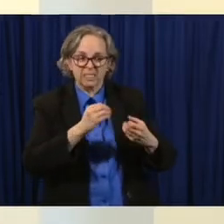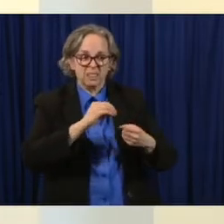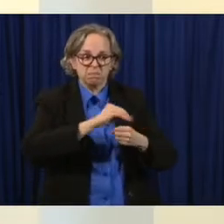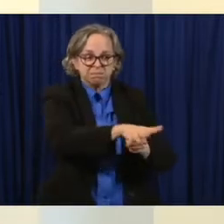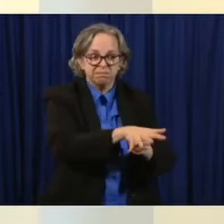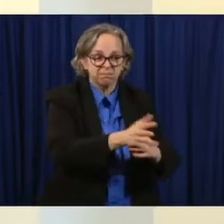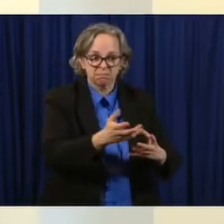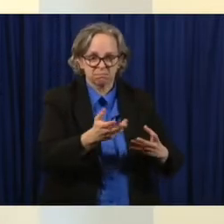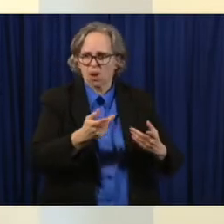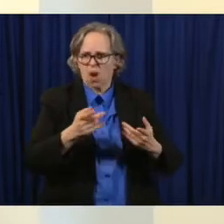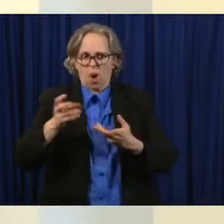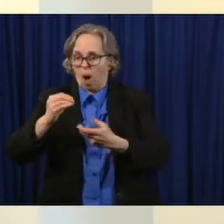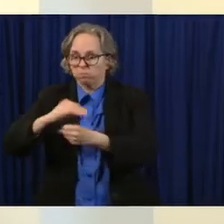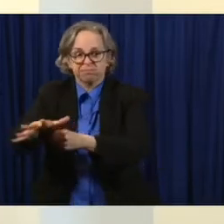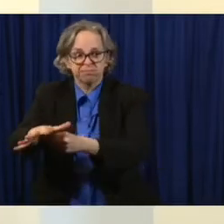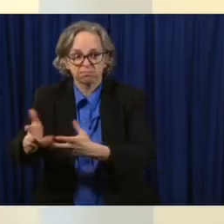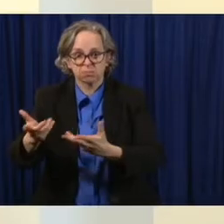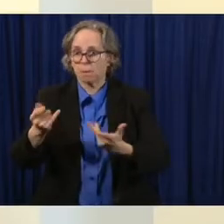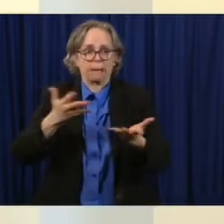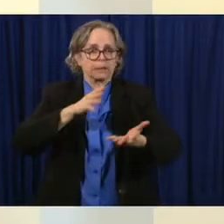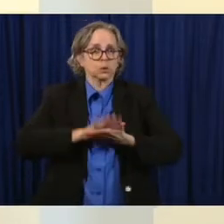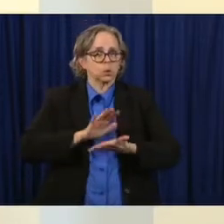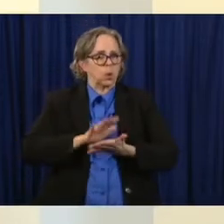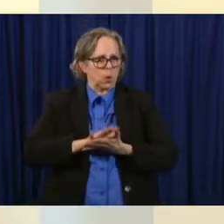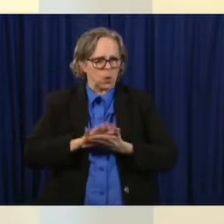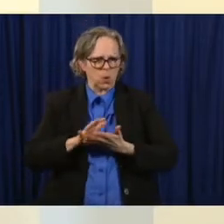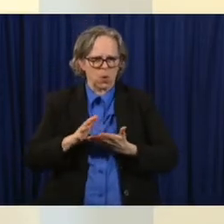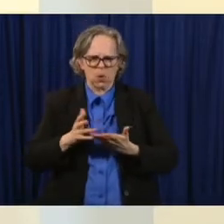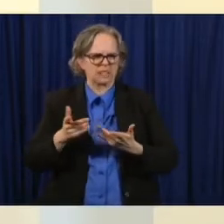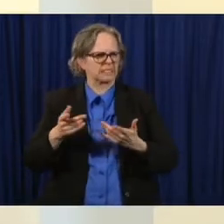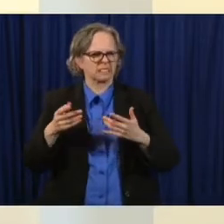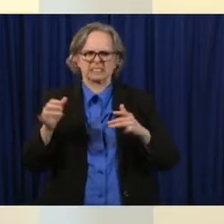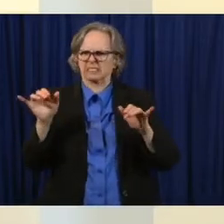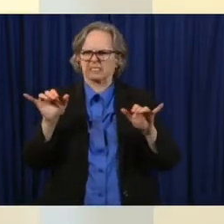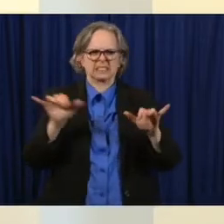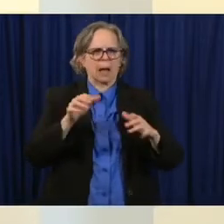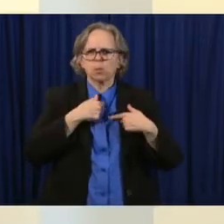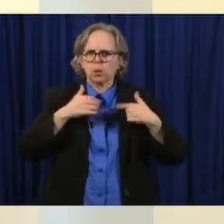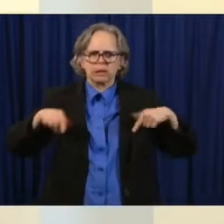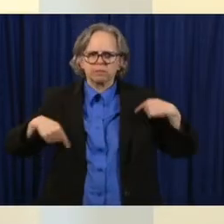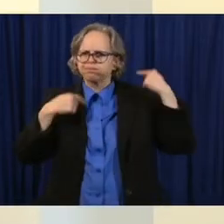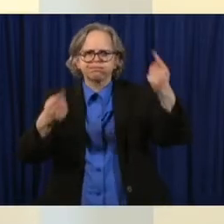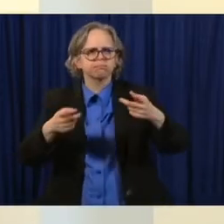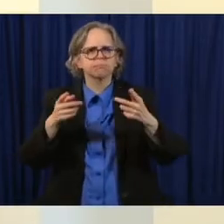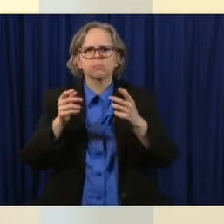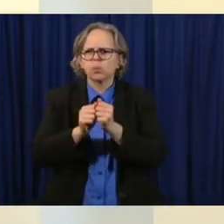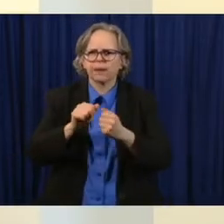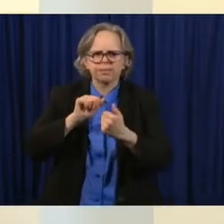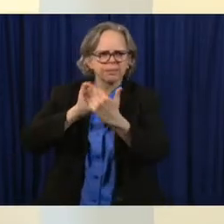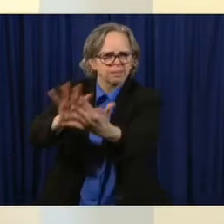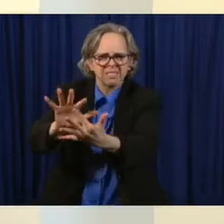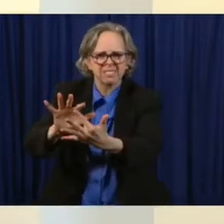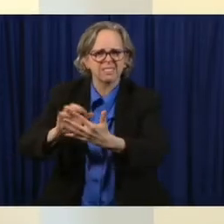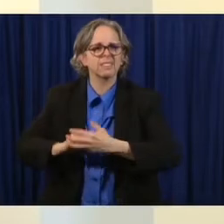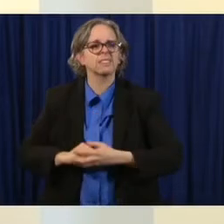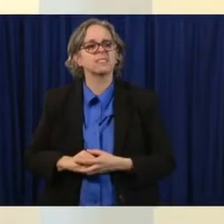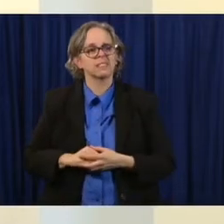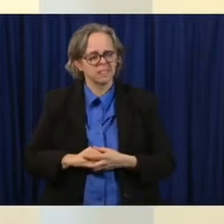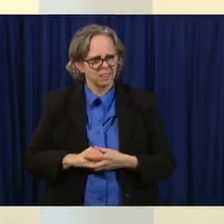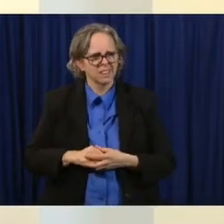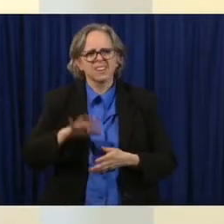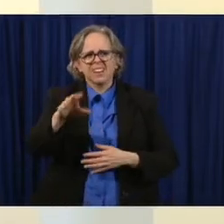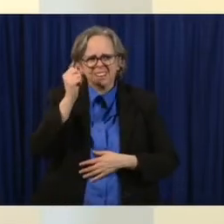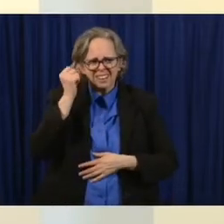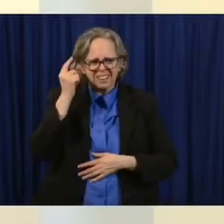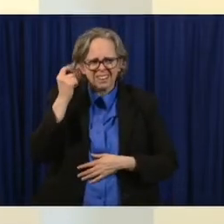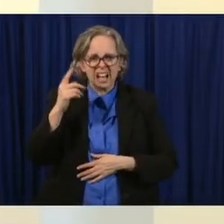in a school, we will use those same principles to surround that. Similarly, our contact tracing, our talks, we had a wonderful talk